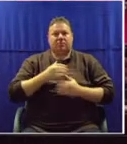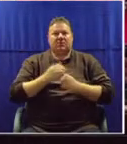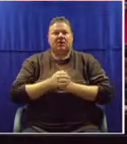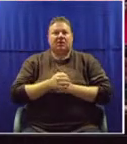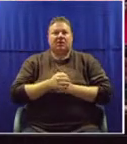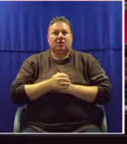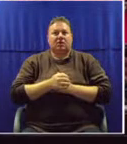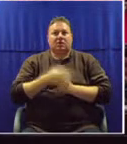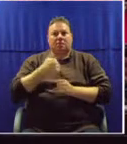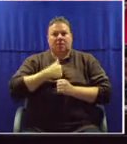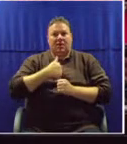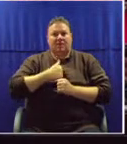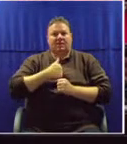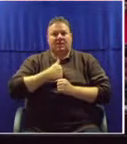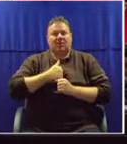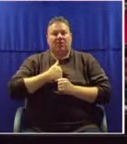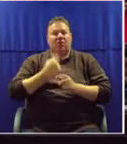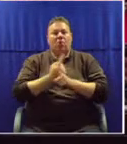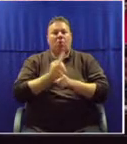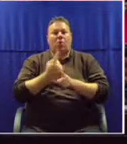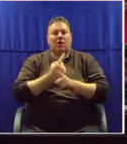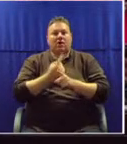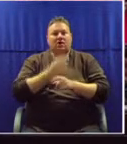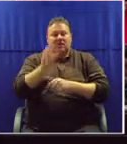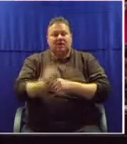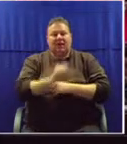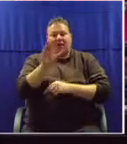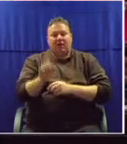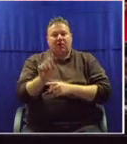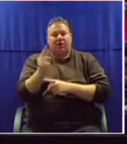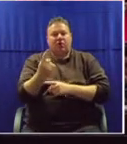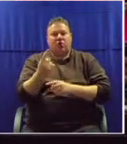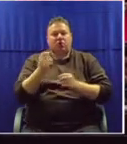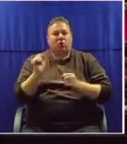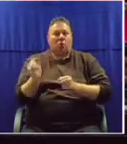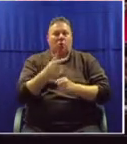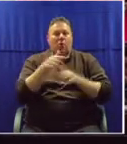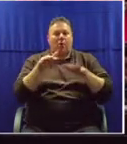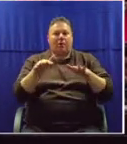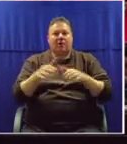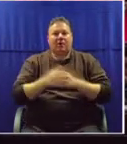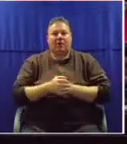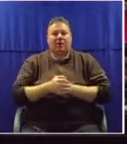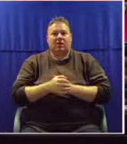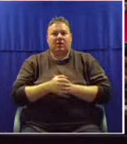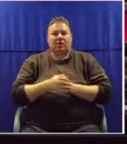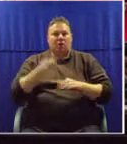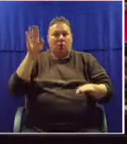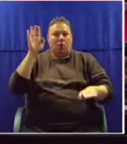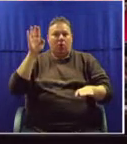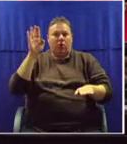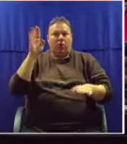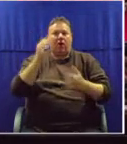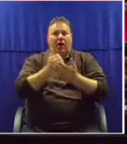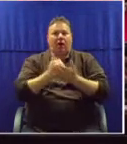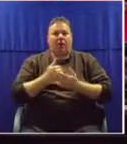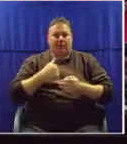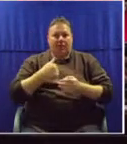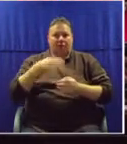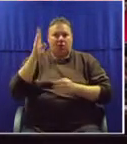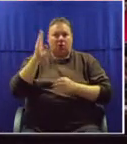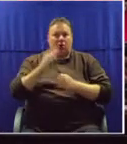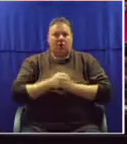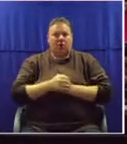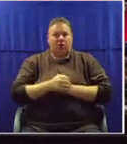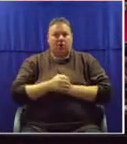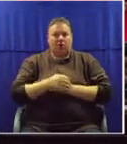myself to the well-being of the Republic, and all of its people. In the case of the oath, so help me God. So, House Speaker,